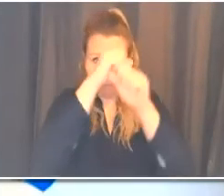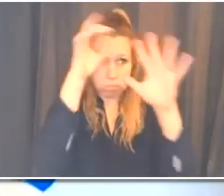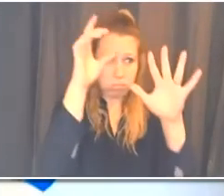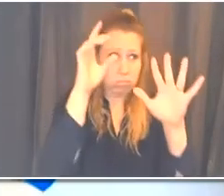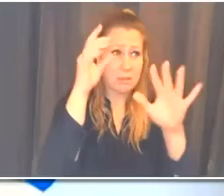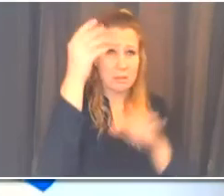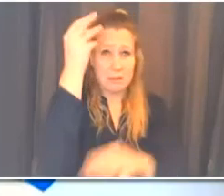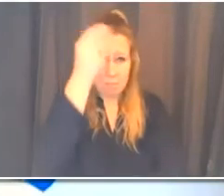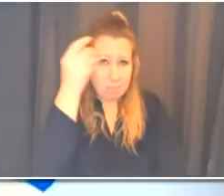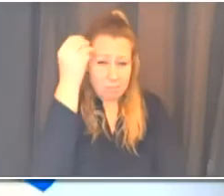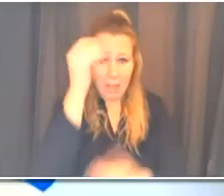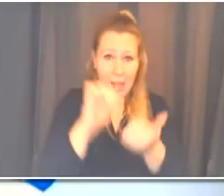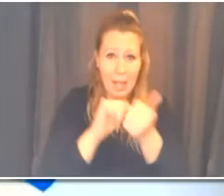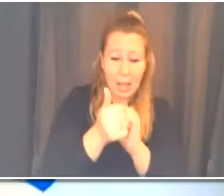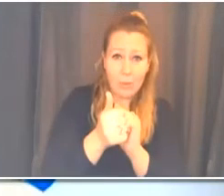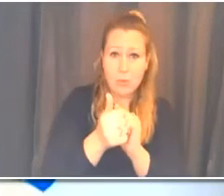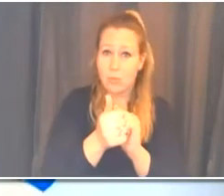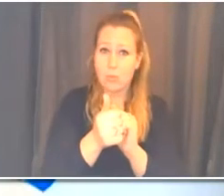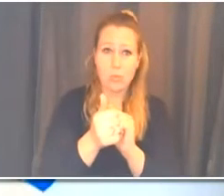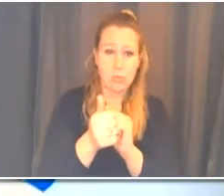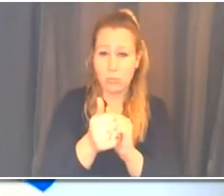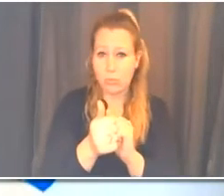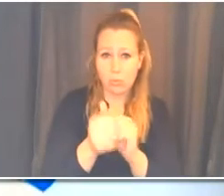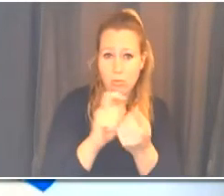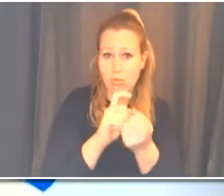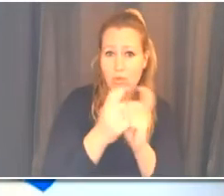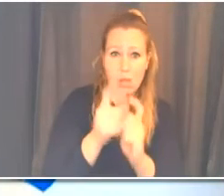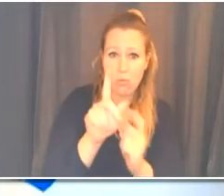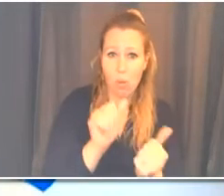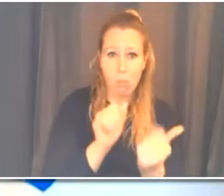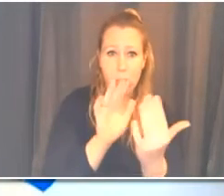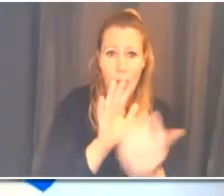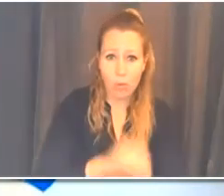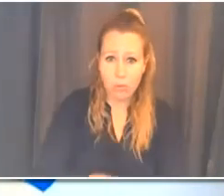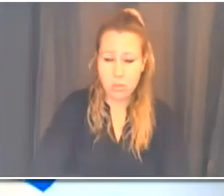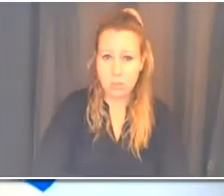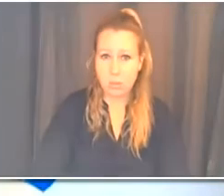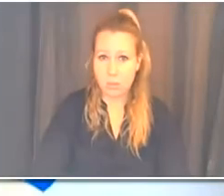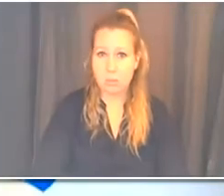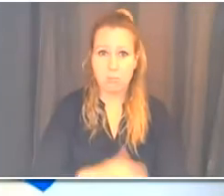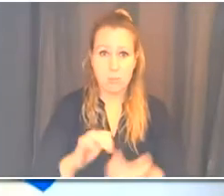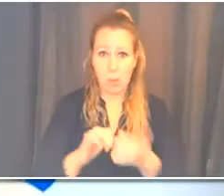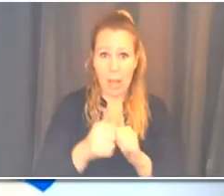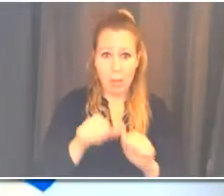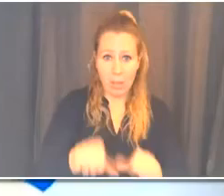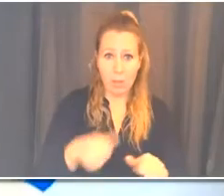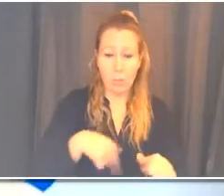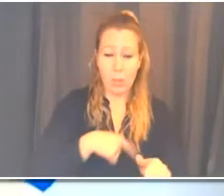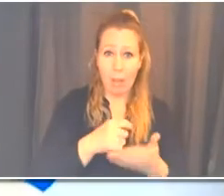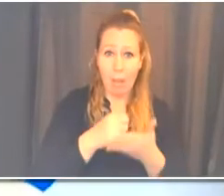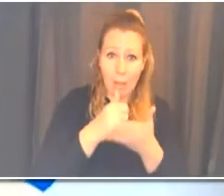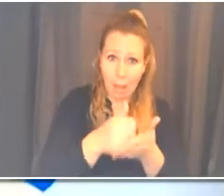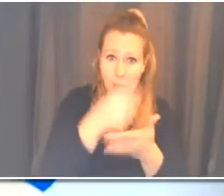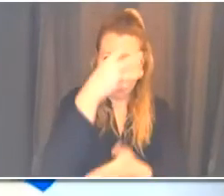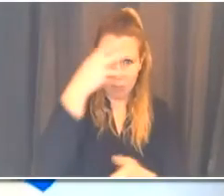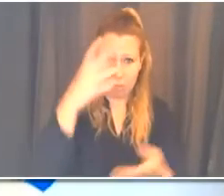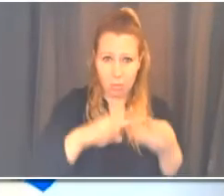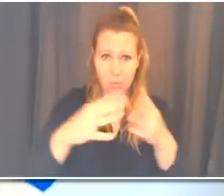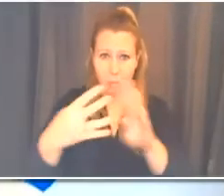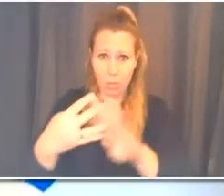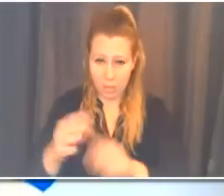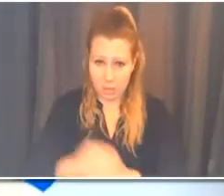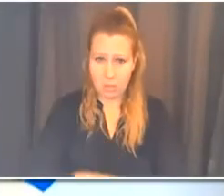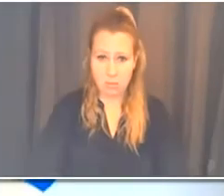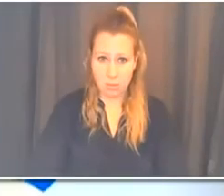how we can engage that conversation since we are going to be in budget negotiations we are in that right now and how we can start